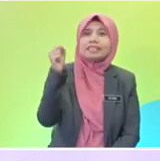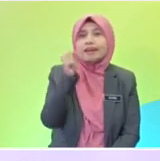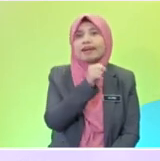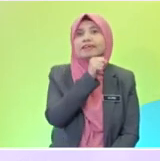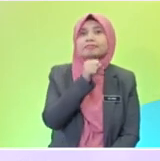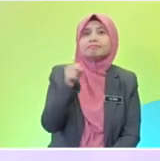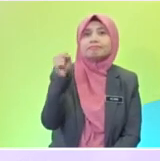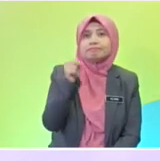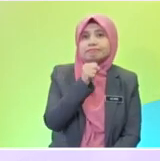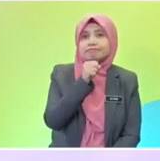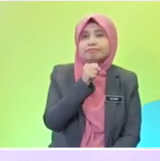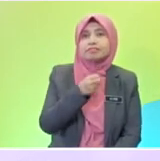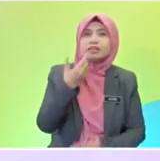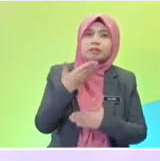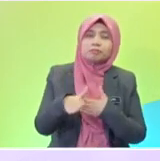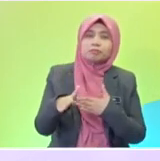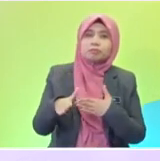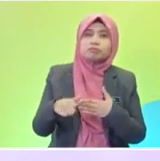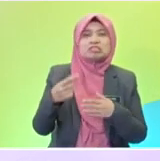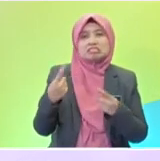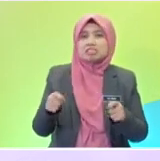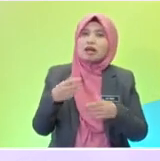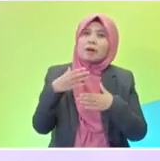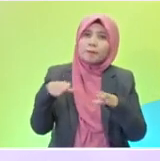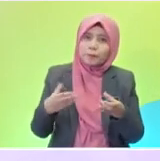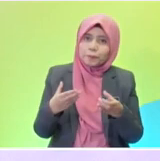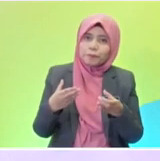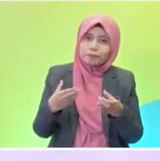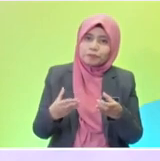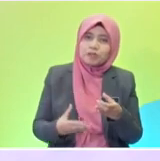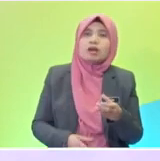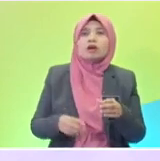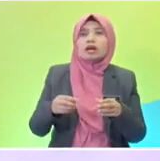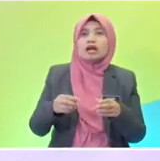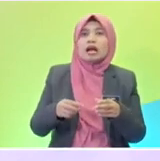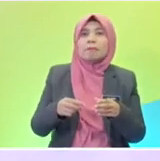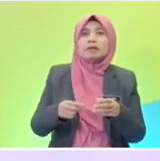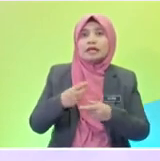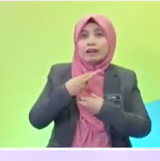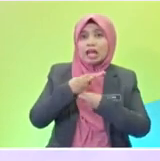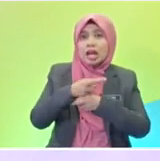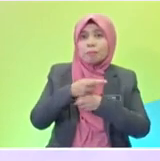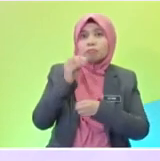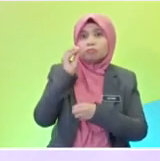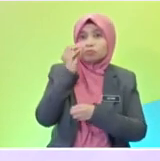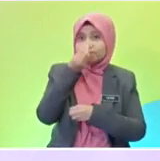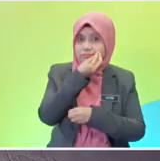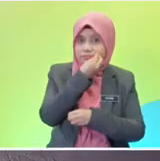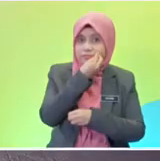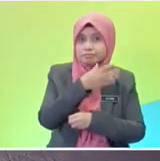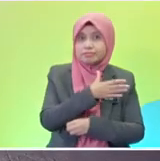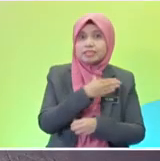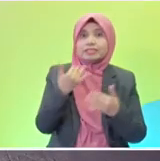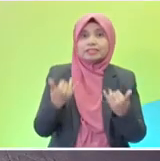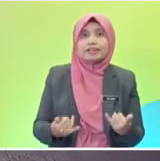have made a paper craft. Yes, we did. Flower craft. We made a flower. Yeah. And now we are going to play a game.